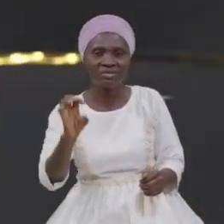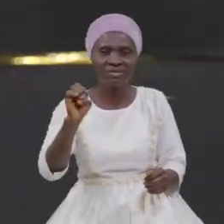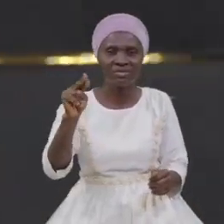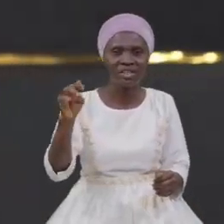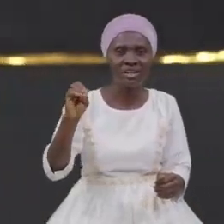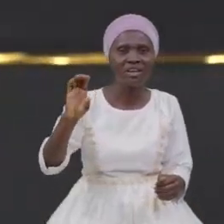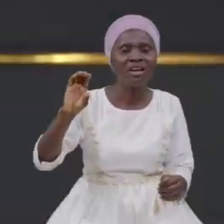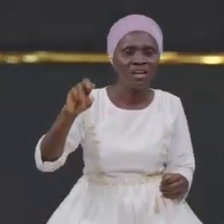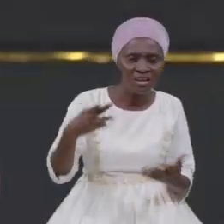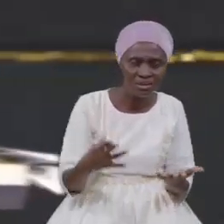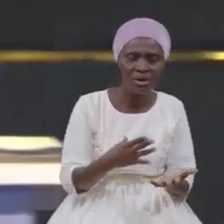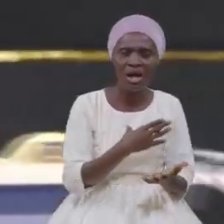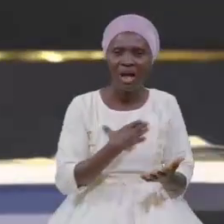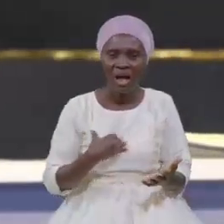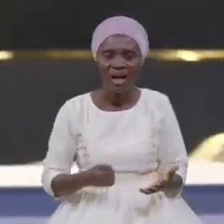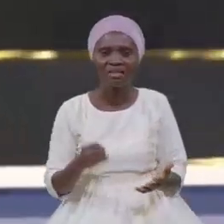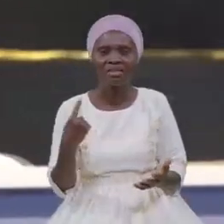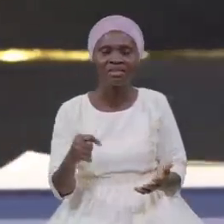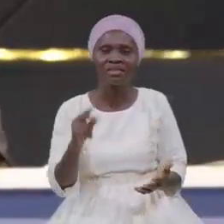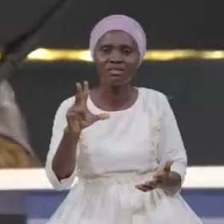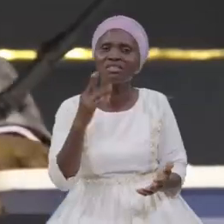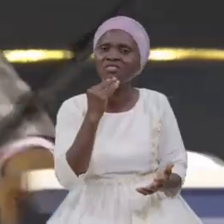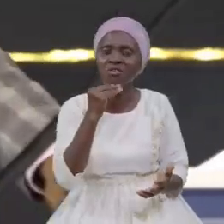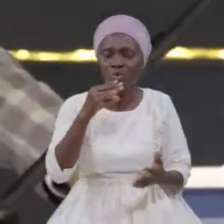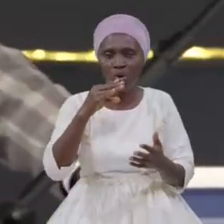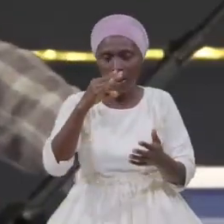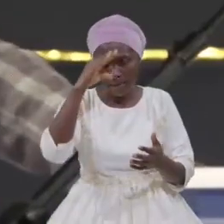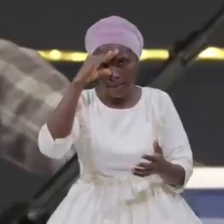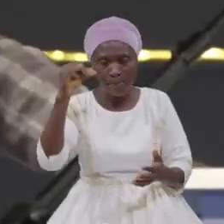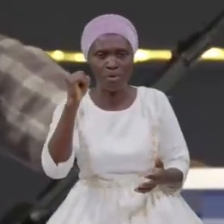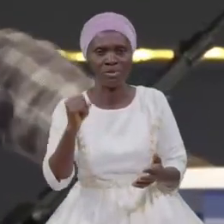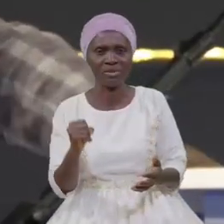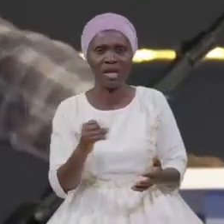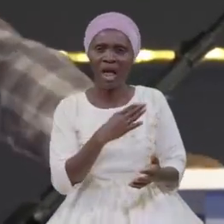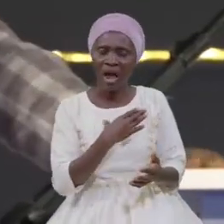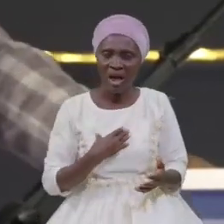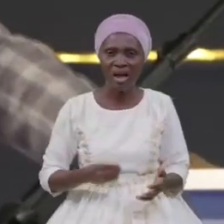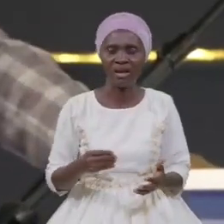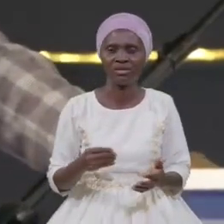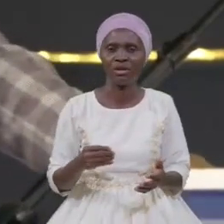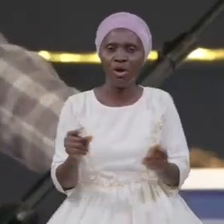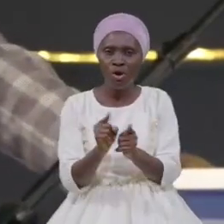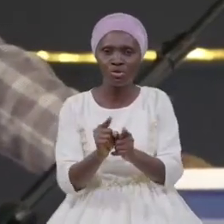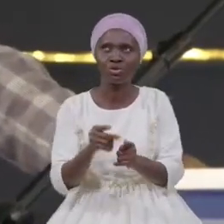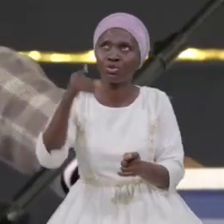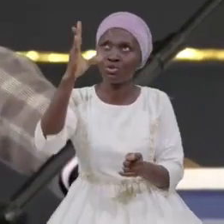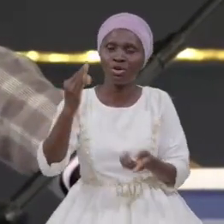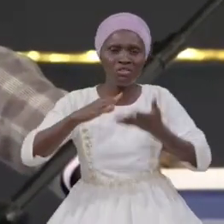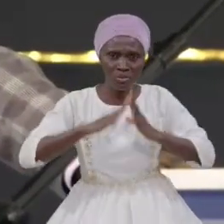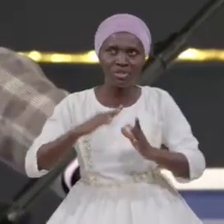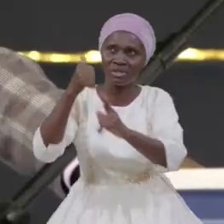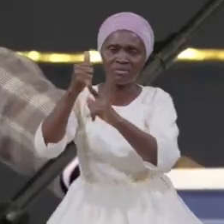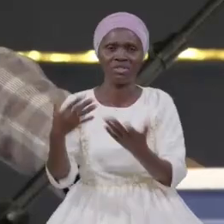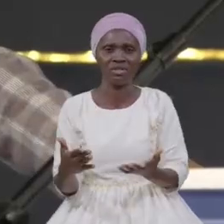that the God of peace, the God of peace himself, he says, he will sanctify